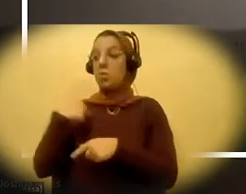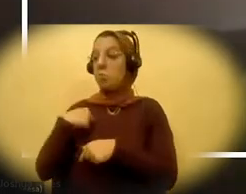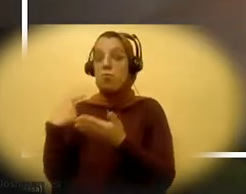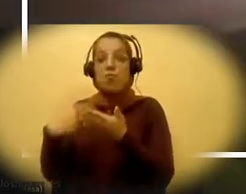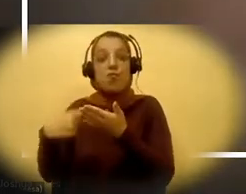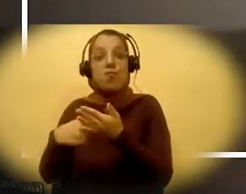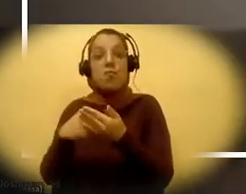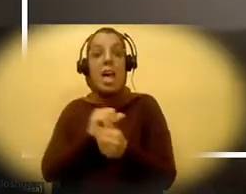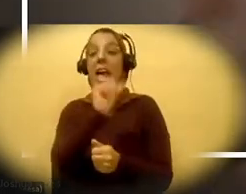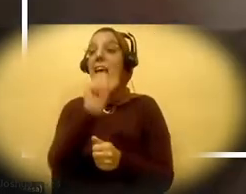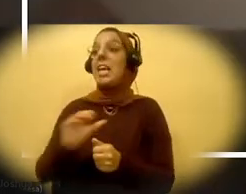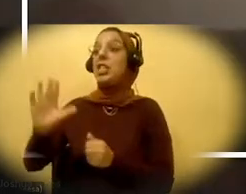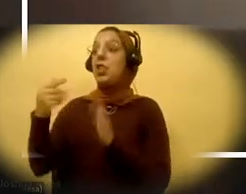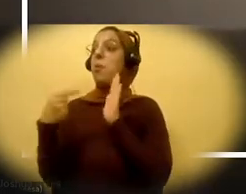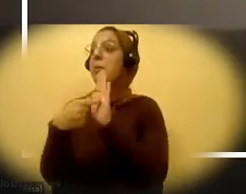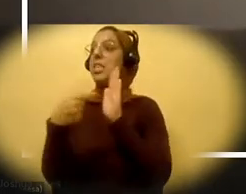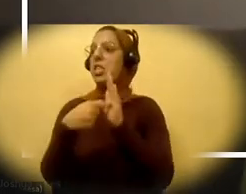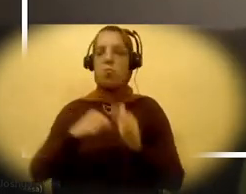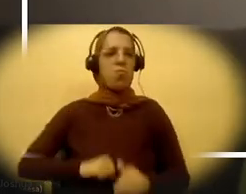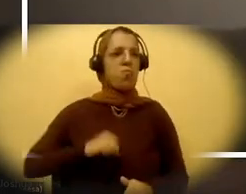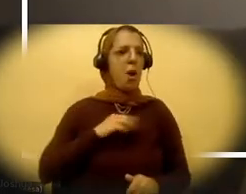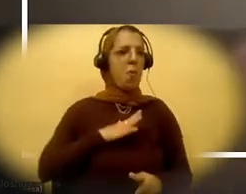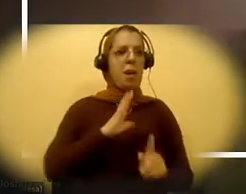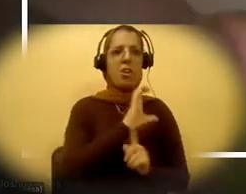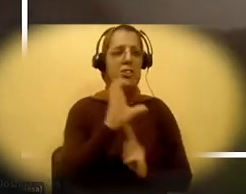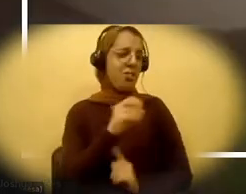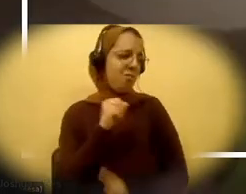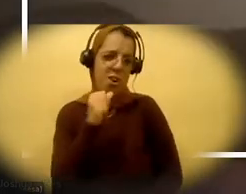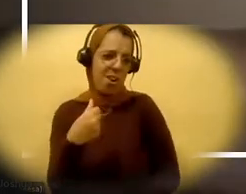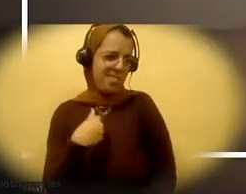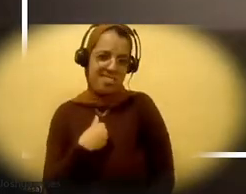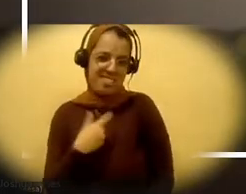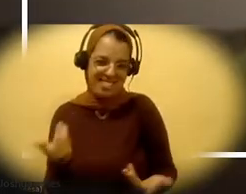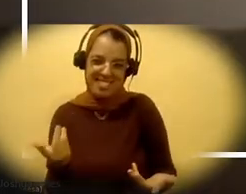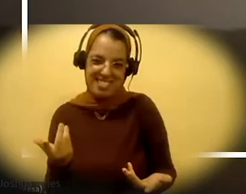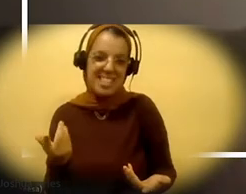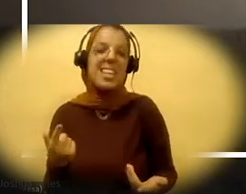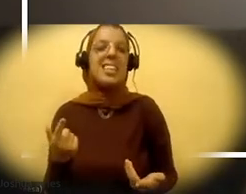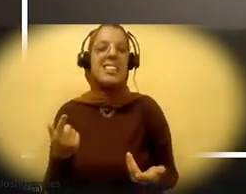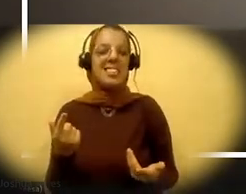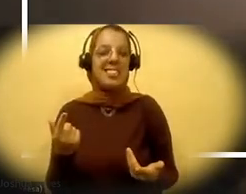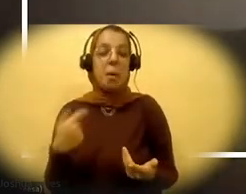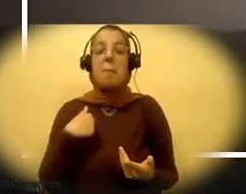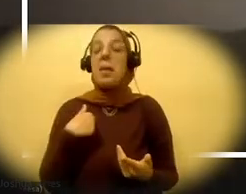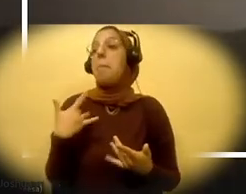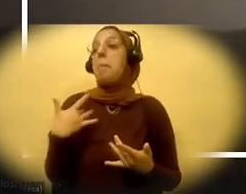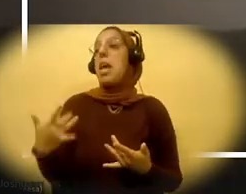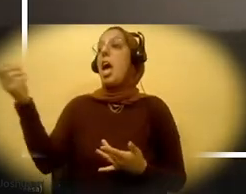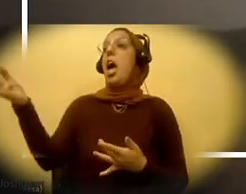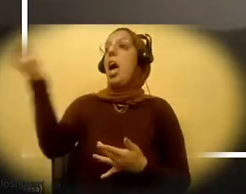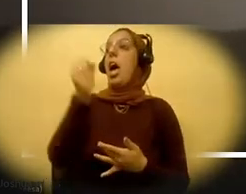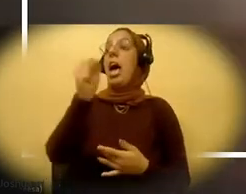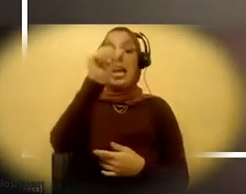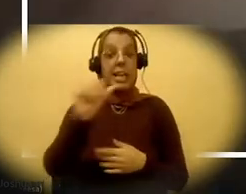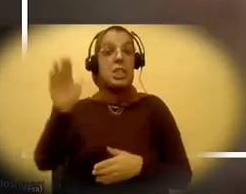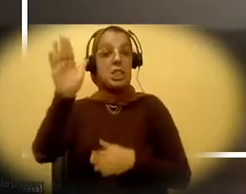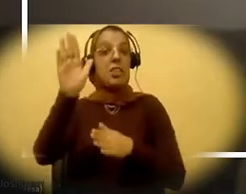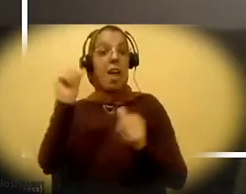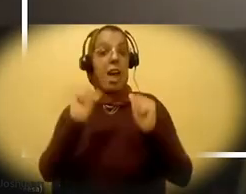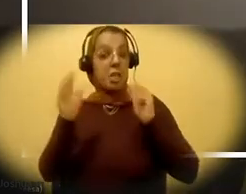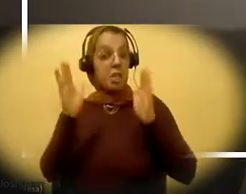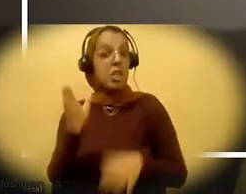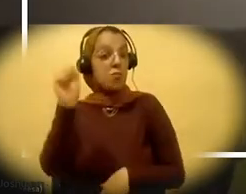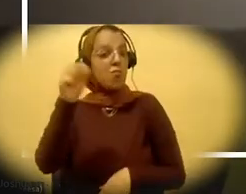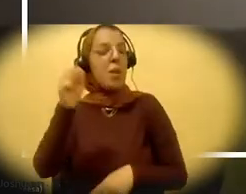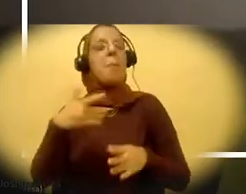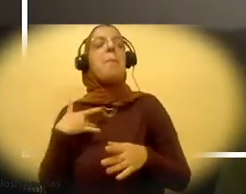being proud of being who I am. I just happened to tell stories that just so happened to like, you know, feature people with, who happen to be Asian, you know, just a very universal story like